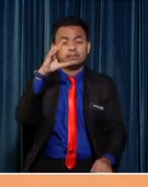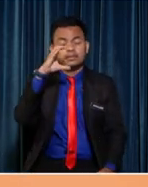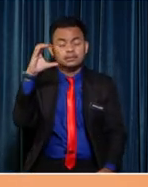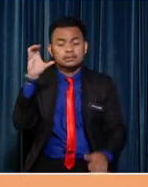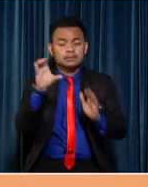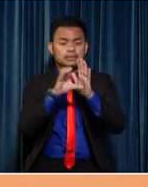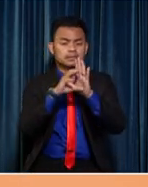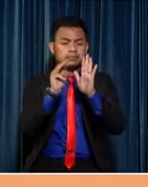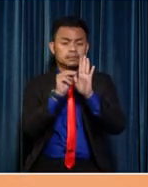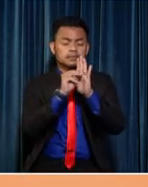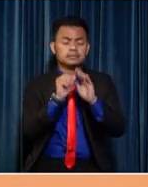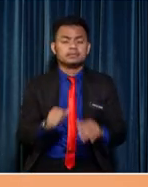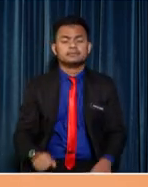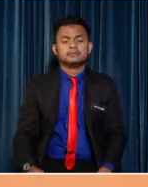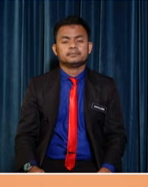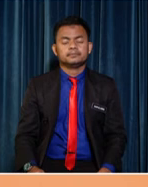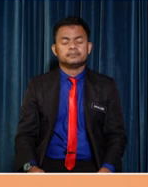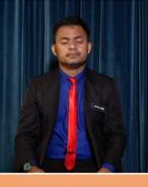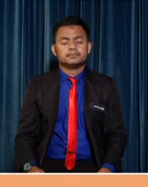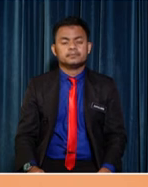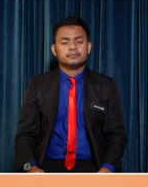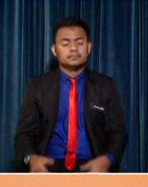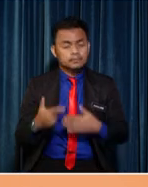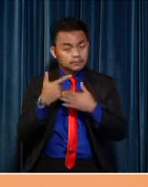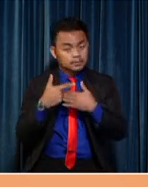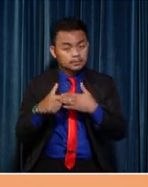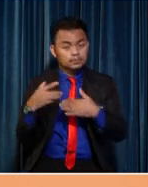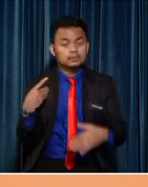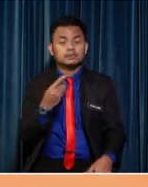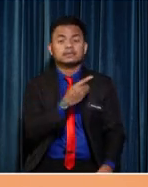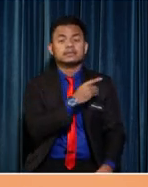centimeters. Then we have to add